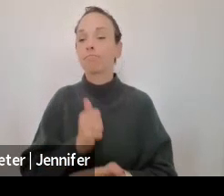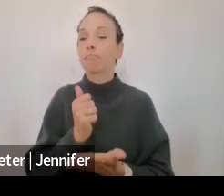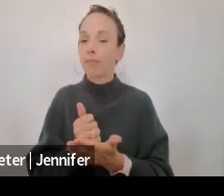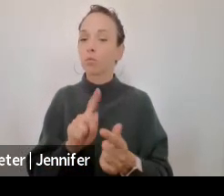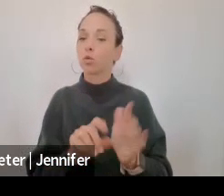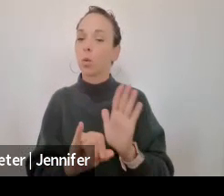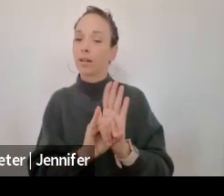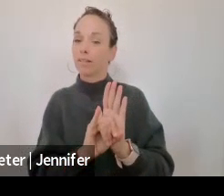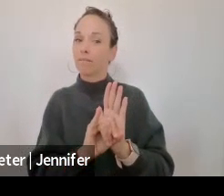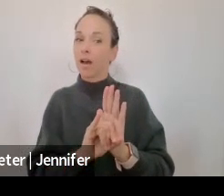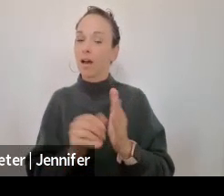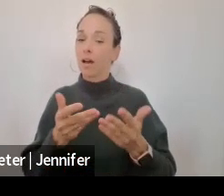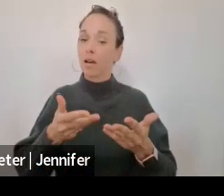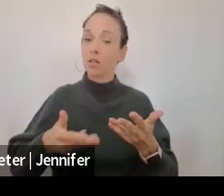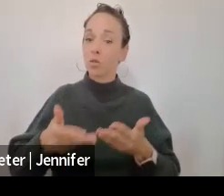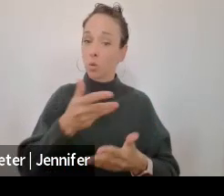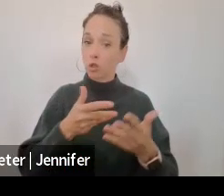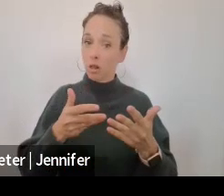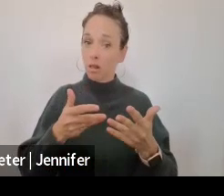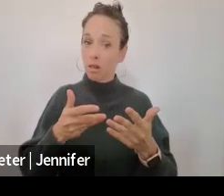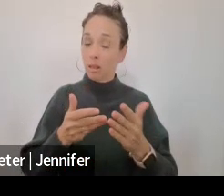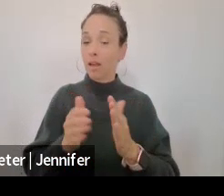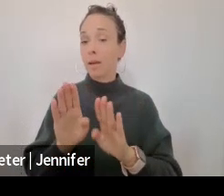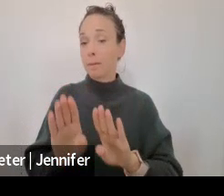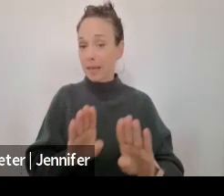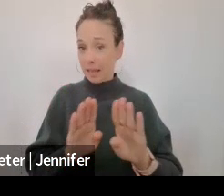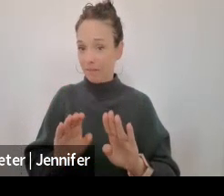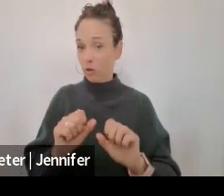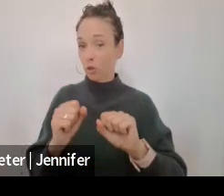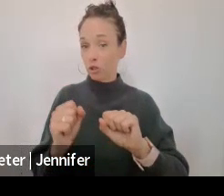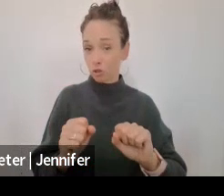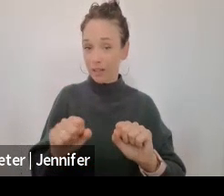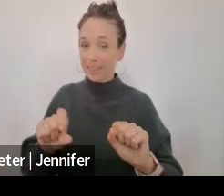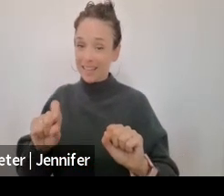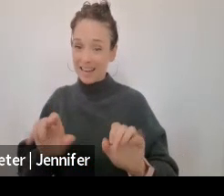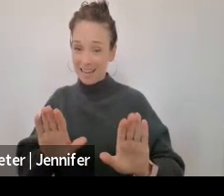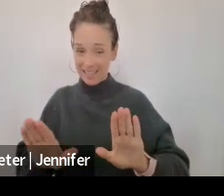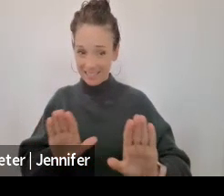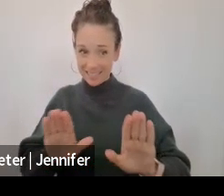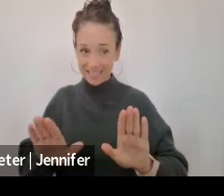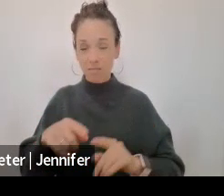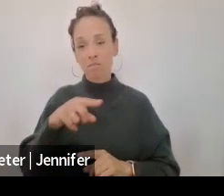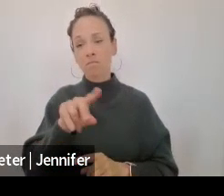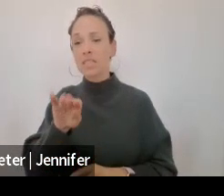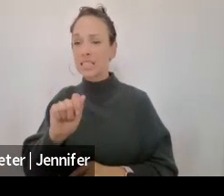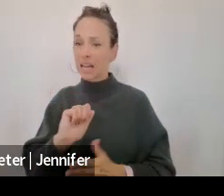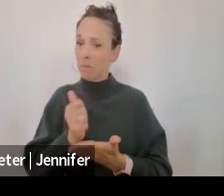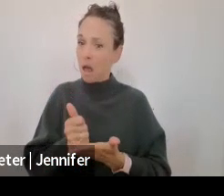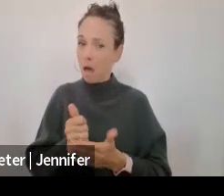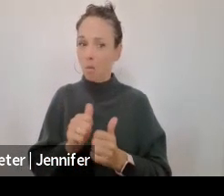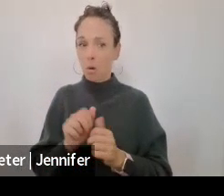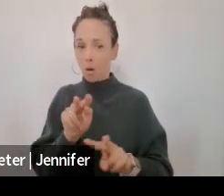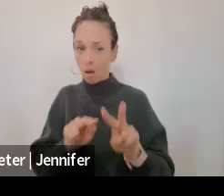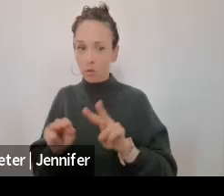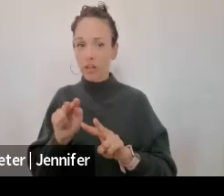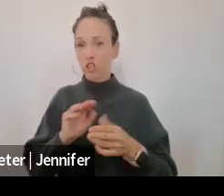social, behavioral strengths and needs. This data might also support observations and anecdotal